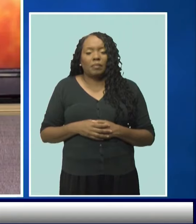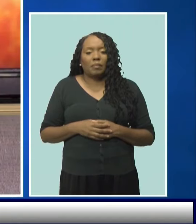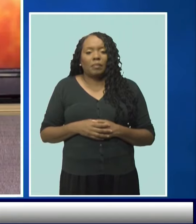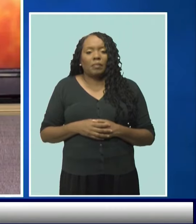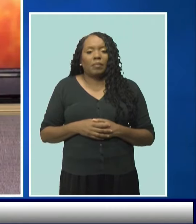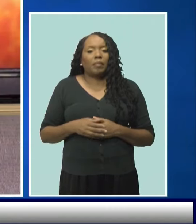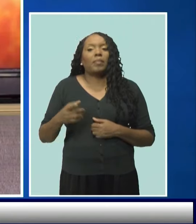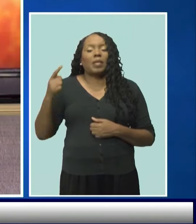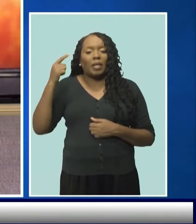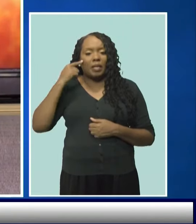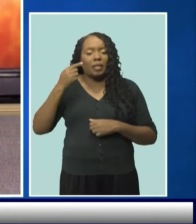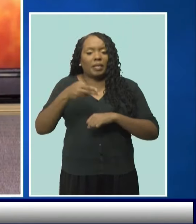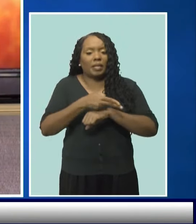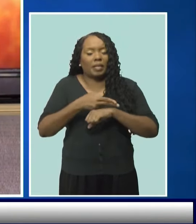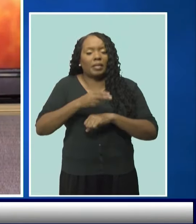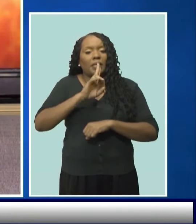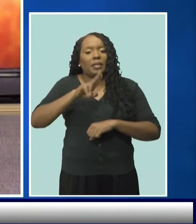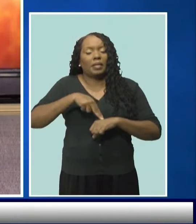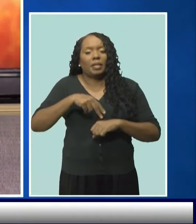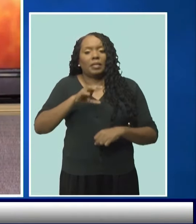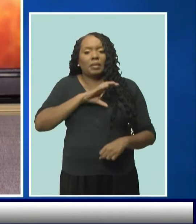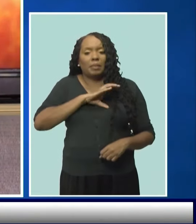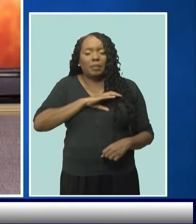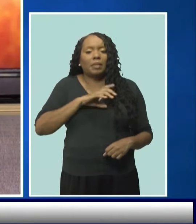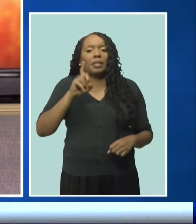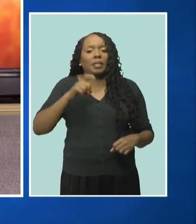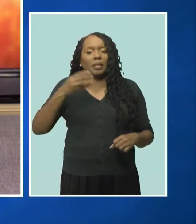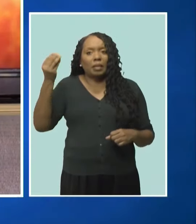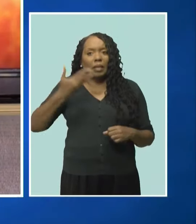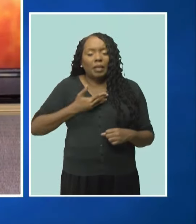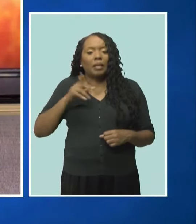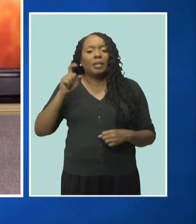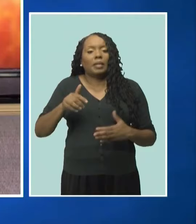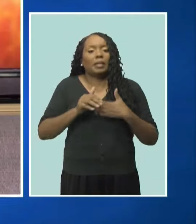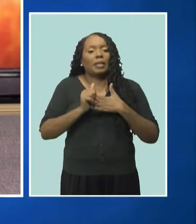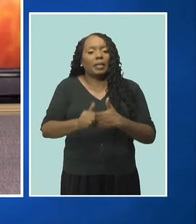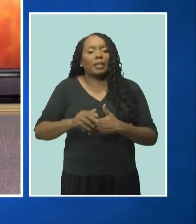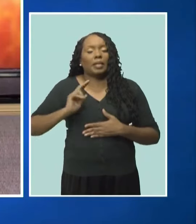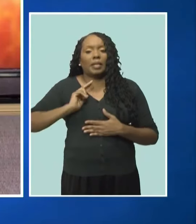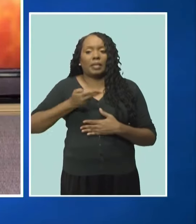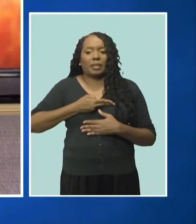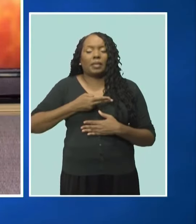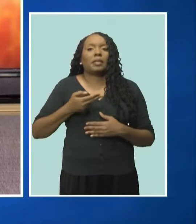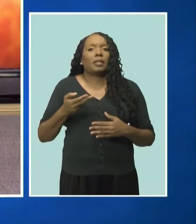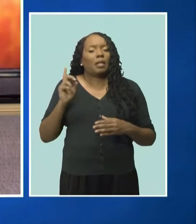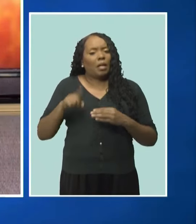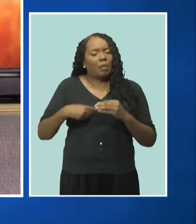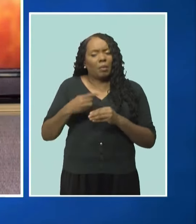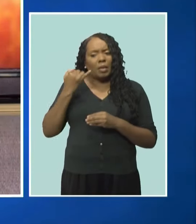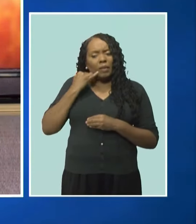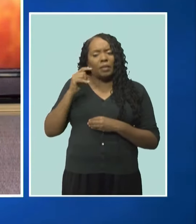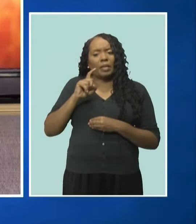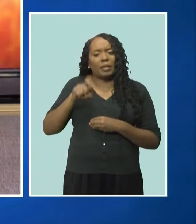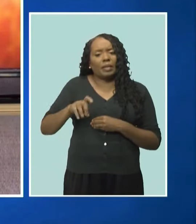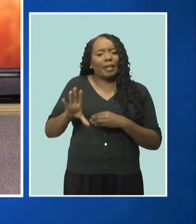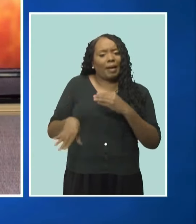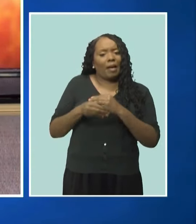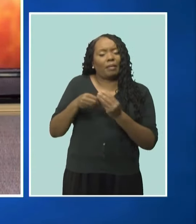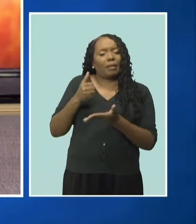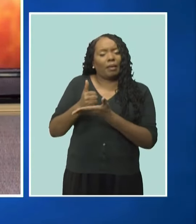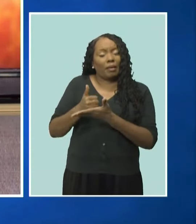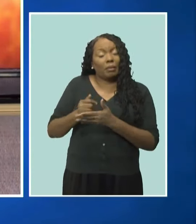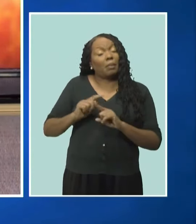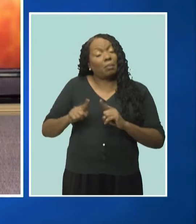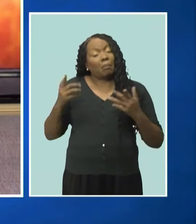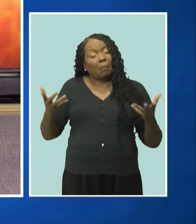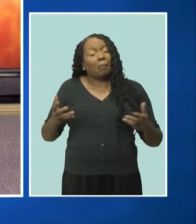National Police themselves. They probably need to give the guidance on whether they need reinforcements coming in. But suffice